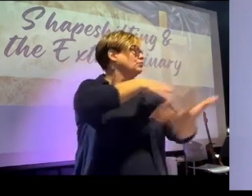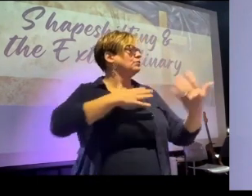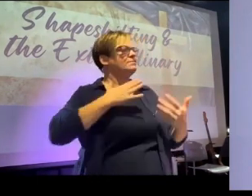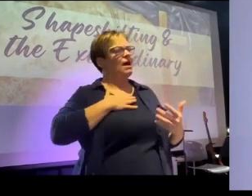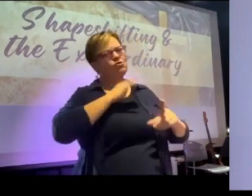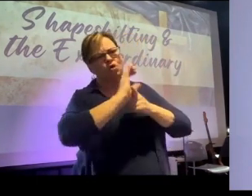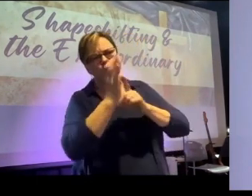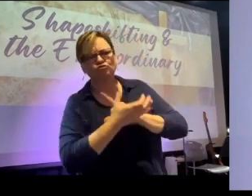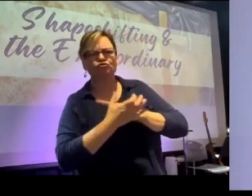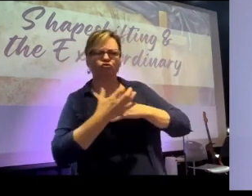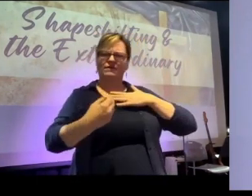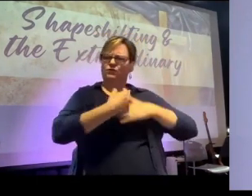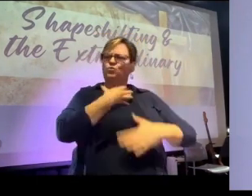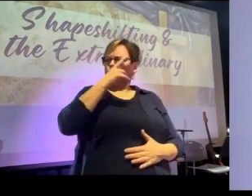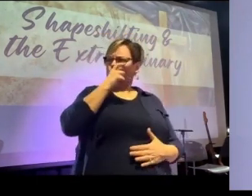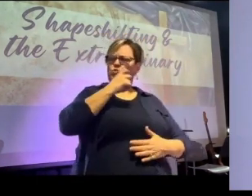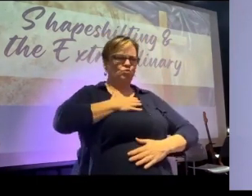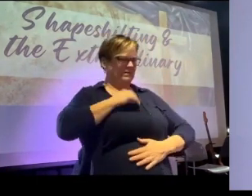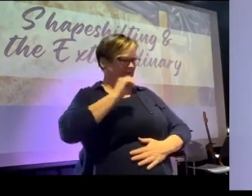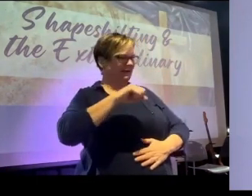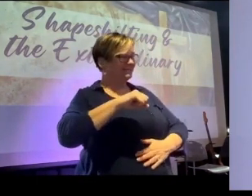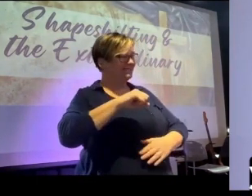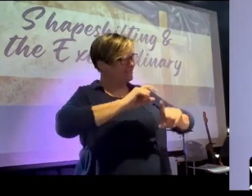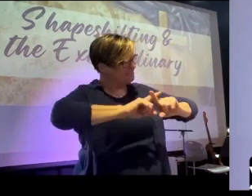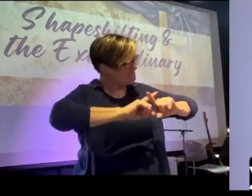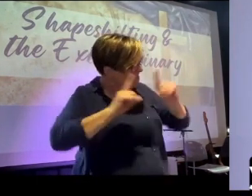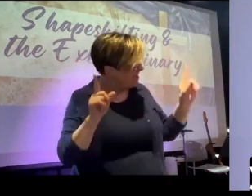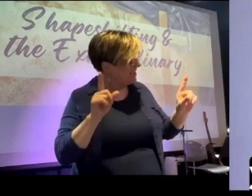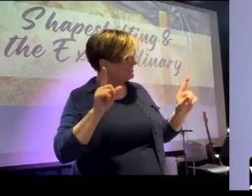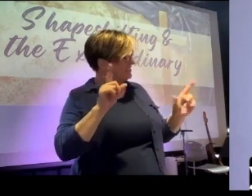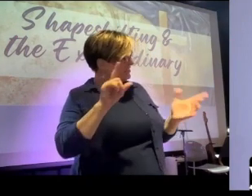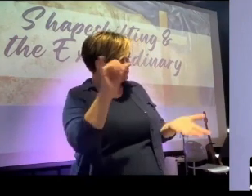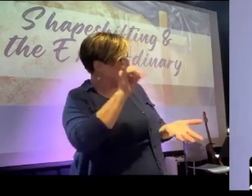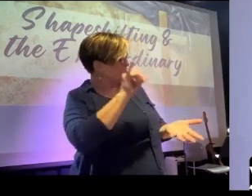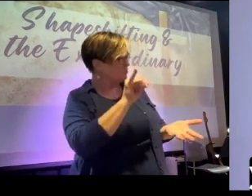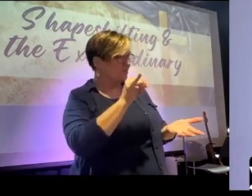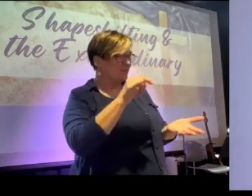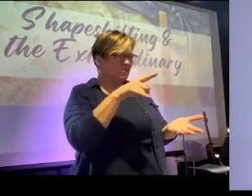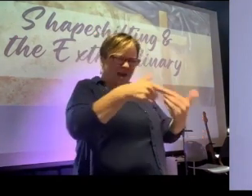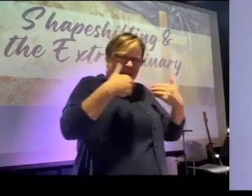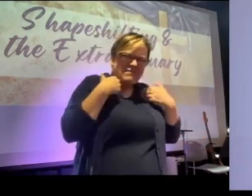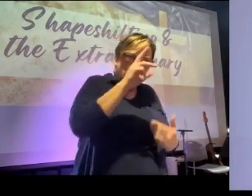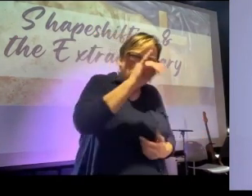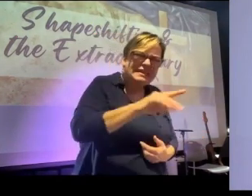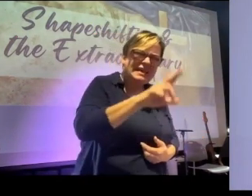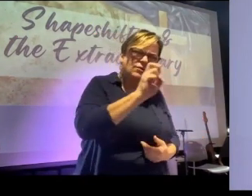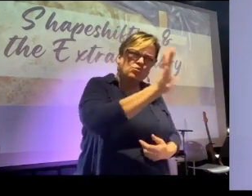You are also shaped by your own connection to the